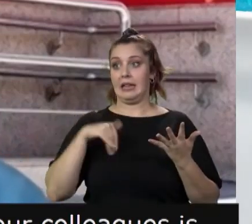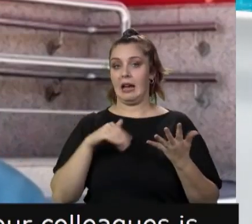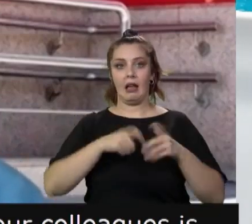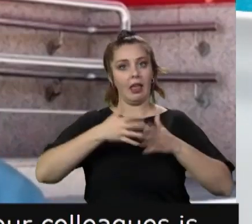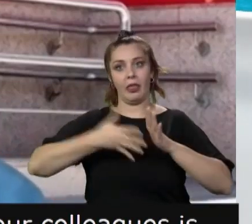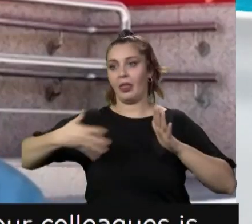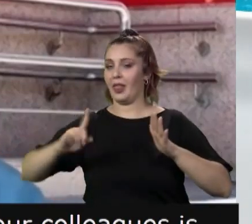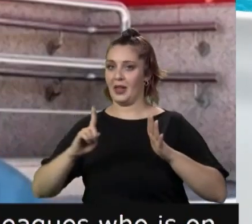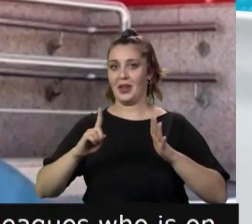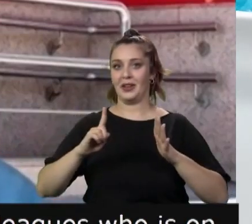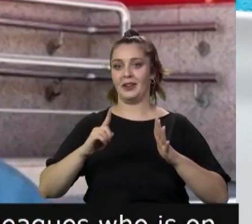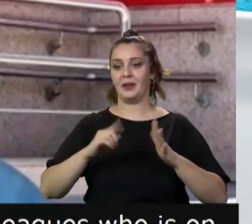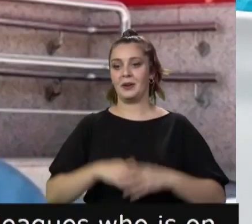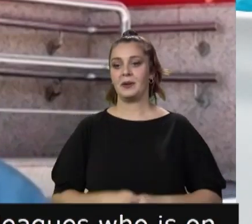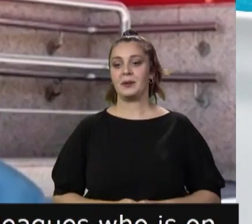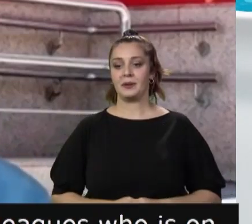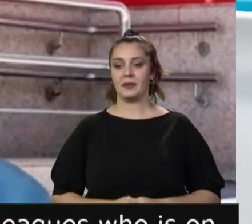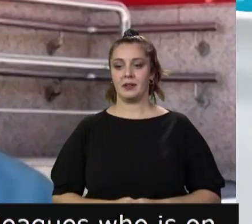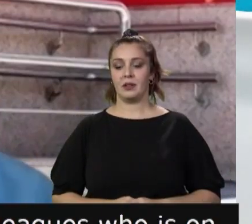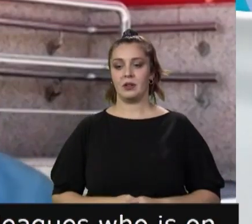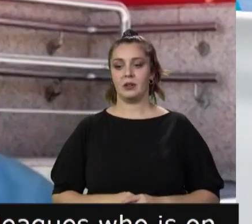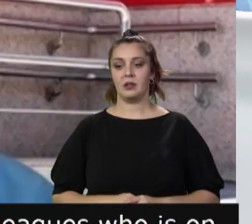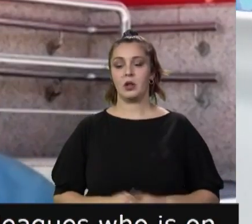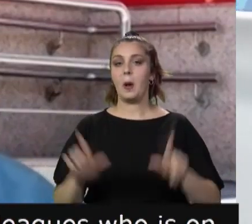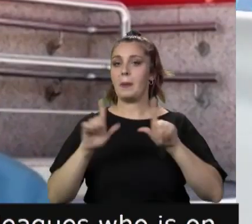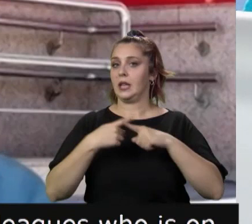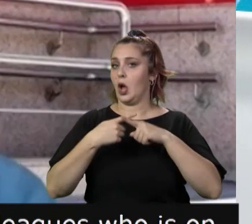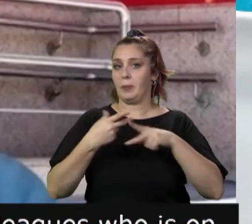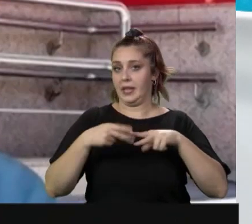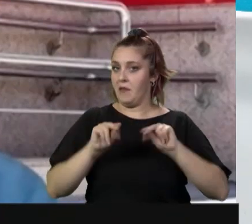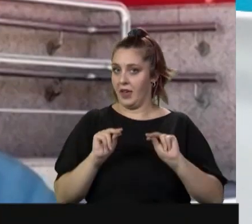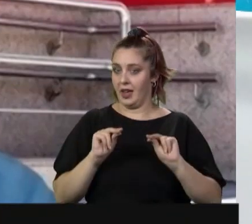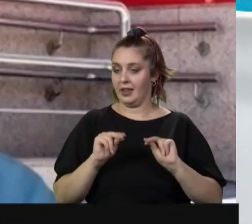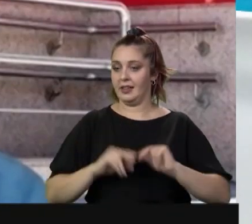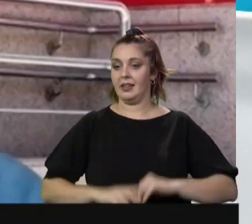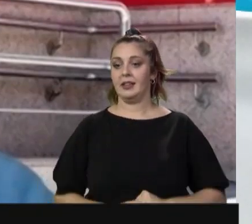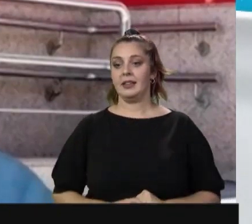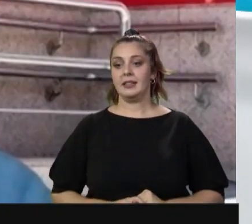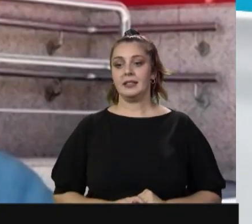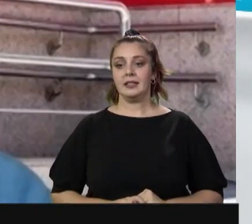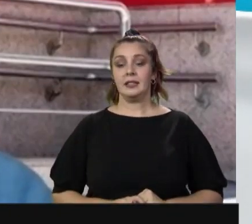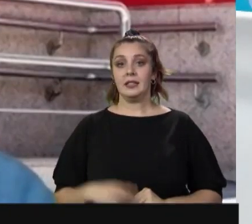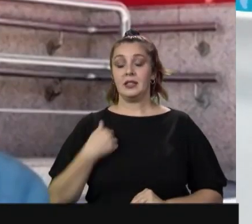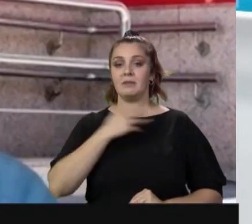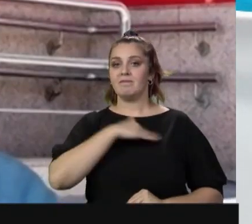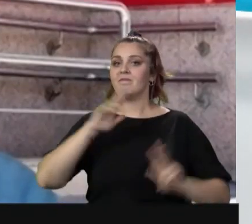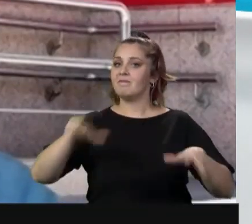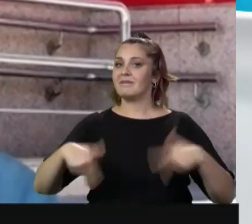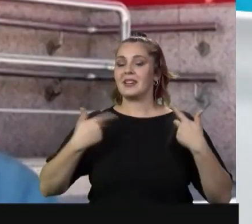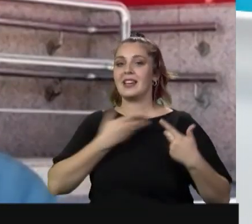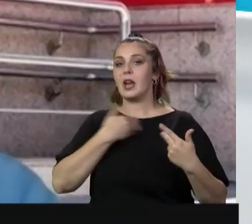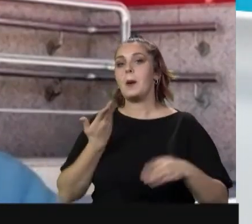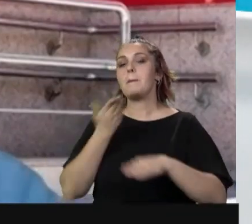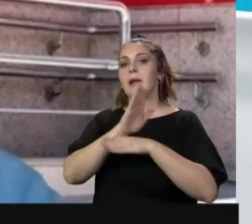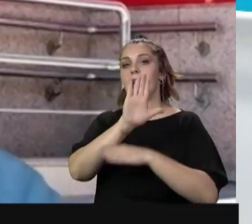leave. Without any further ado, I will stop sharing my screen, and I would